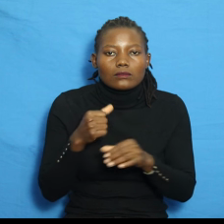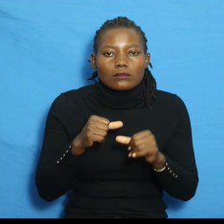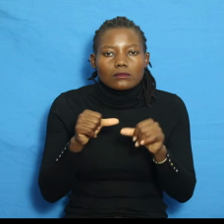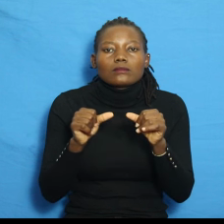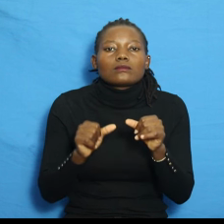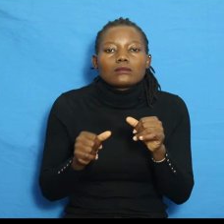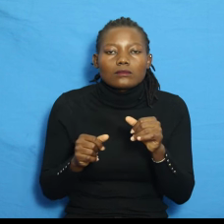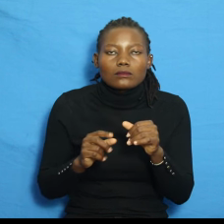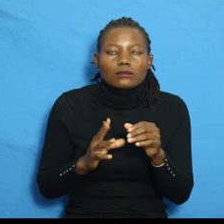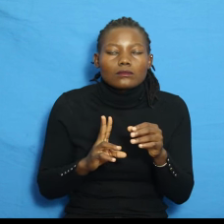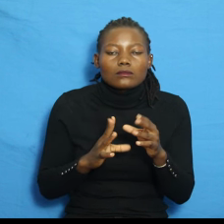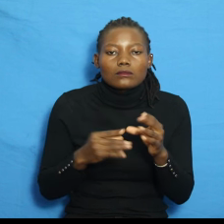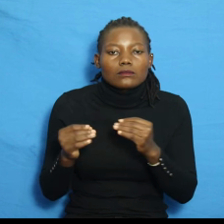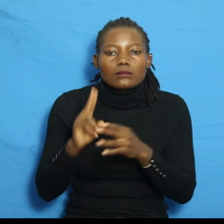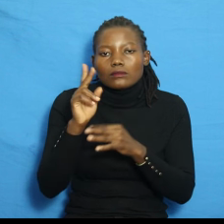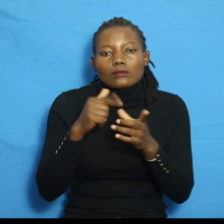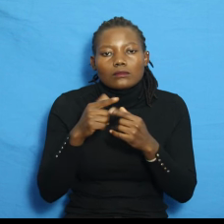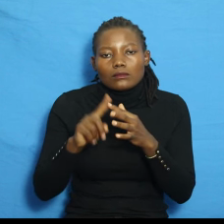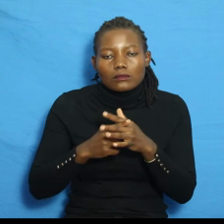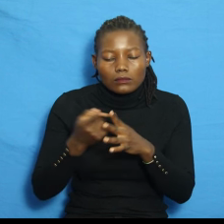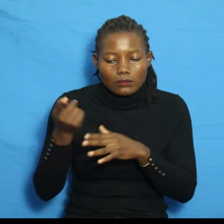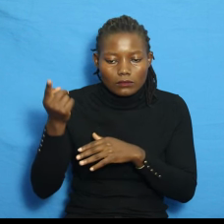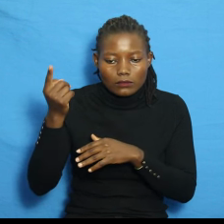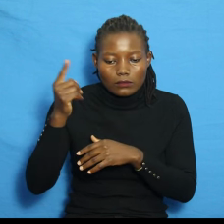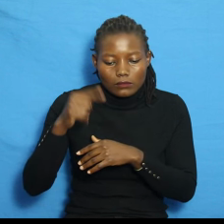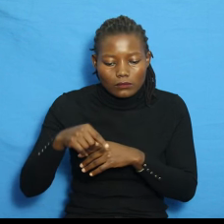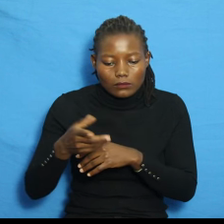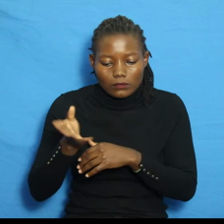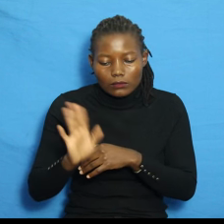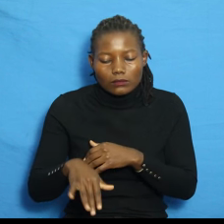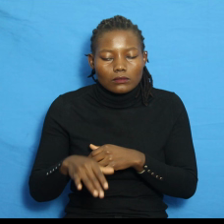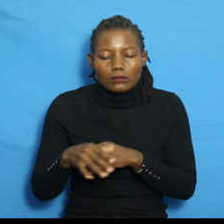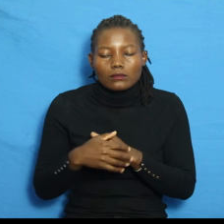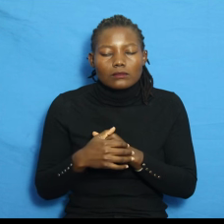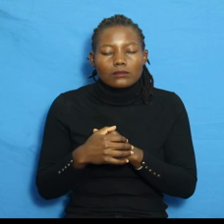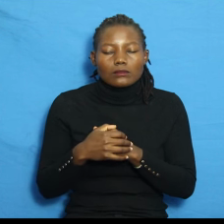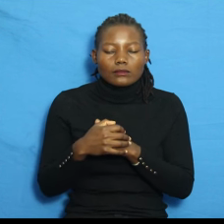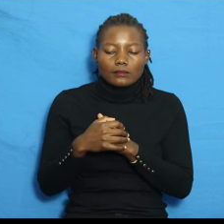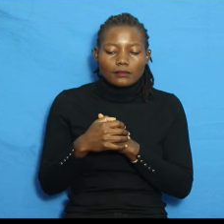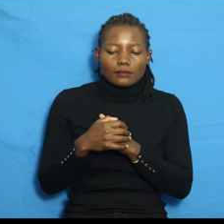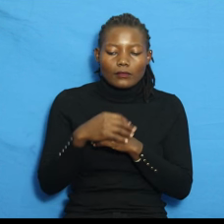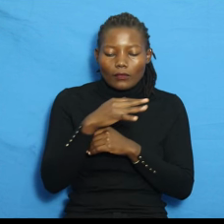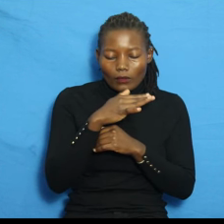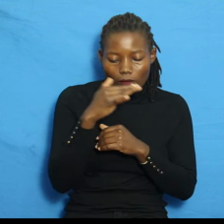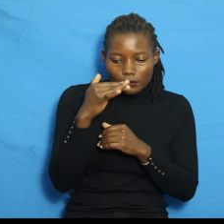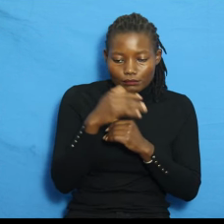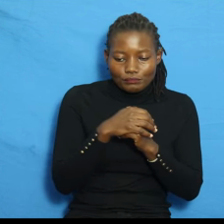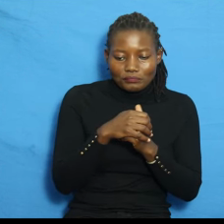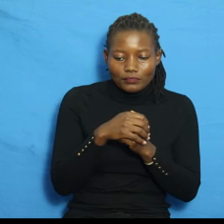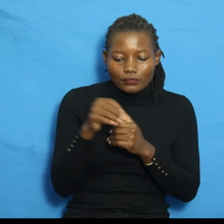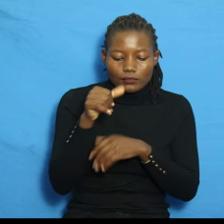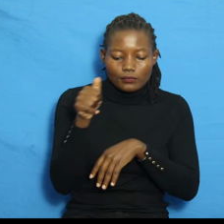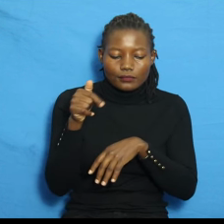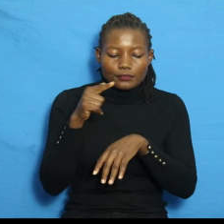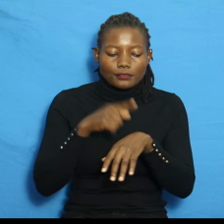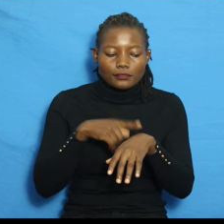point when it will now no longer be going up and then it starts coming down. Air resistance sometimes can